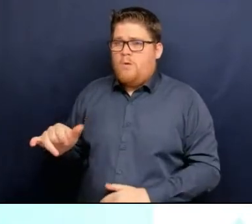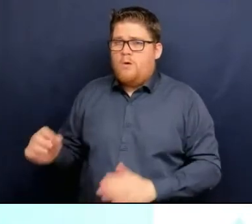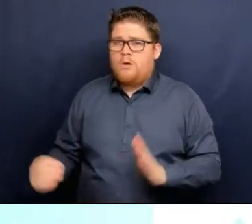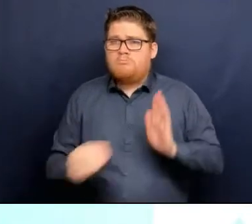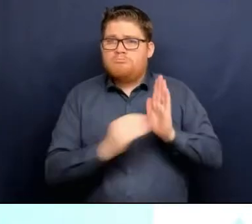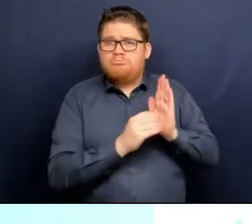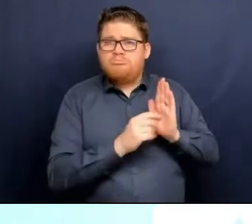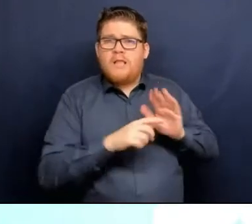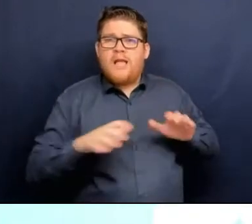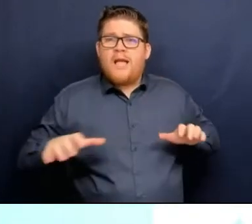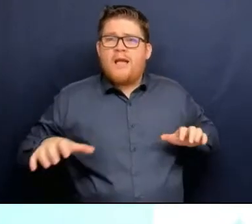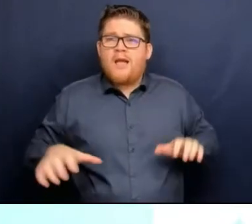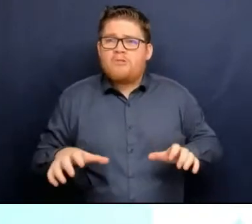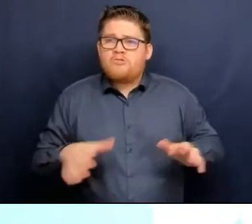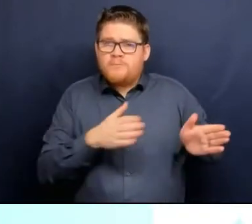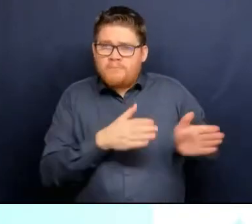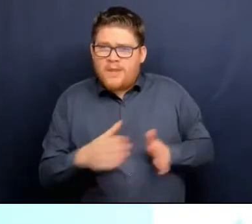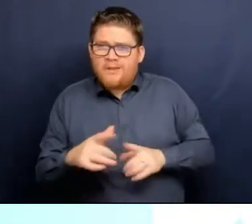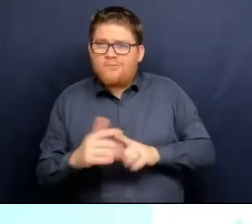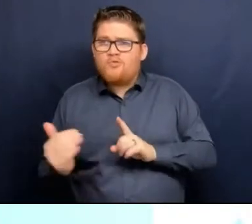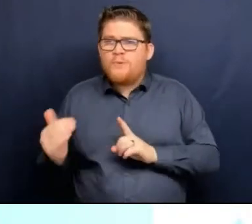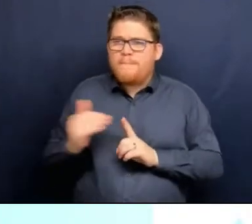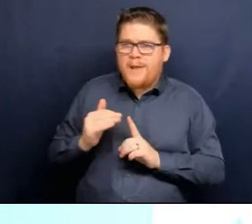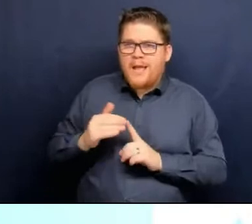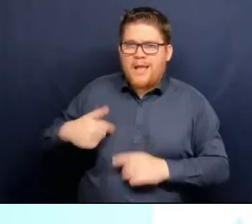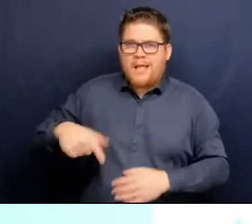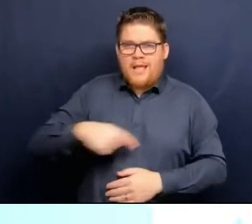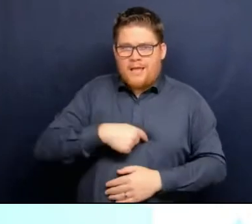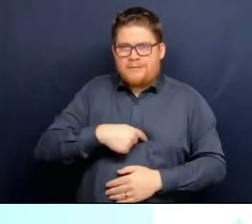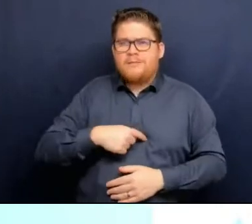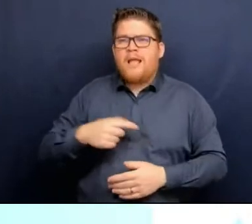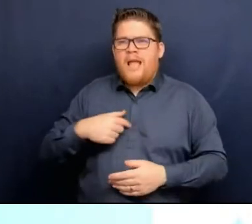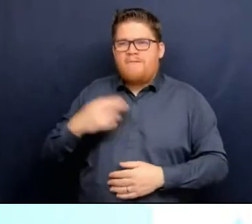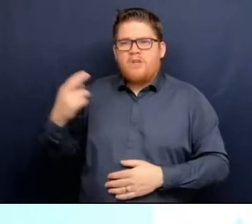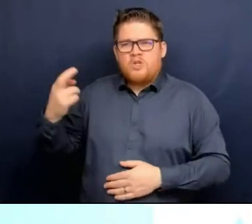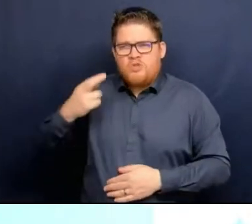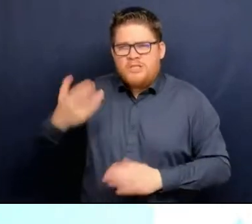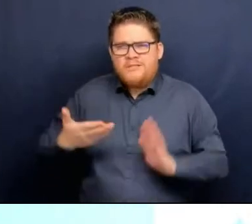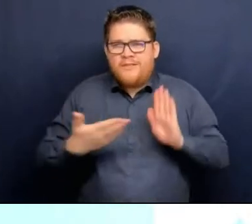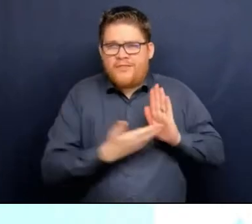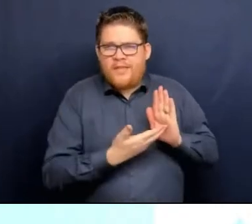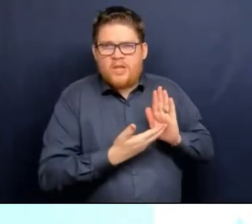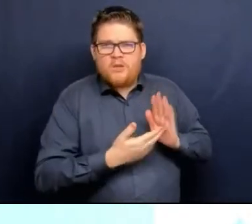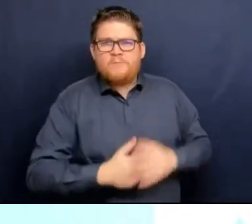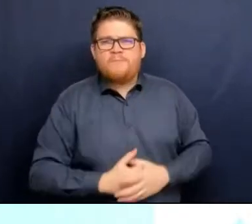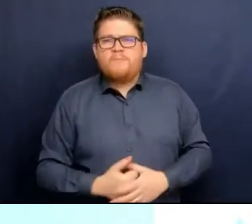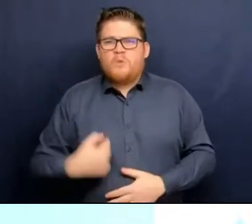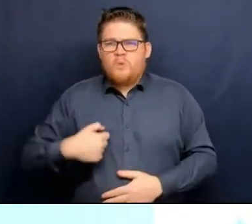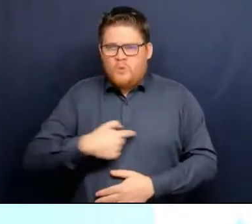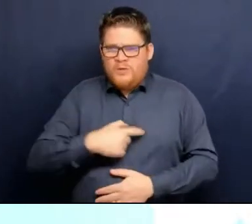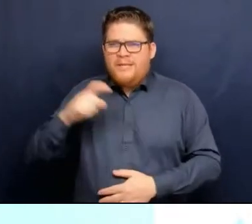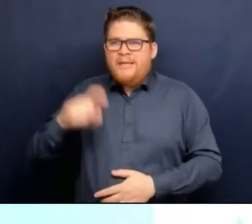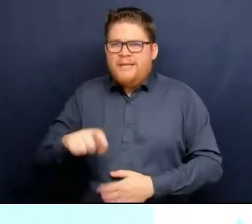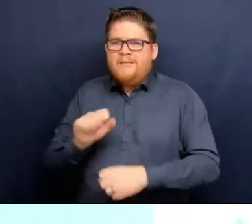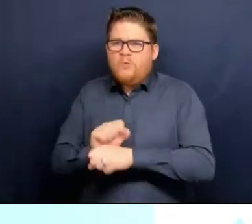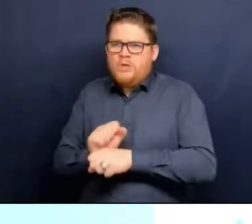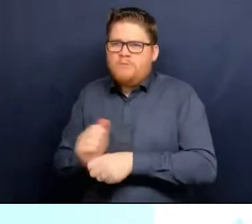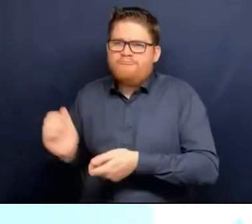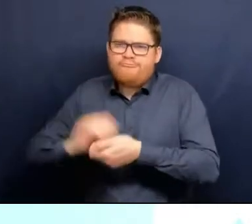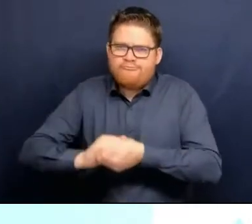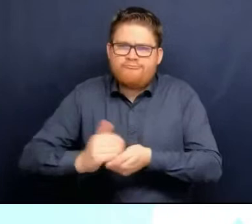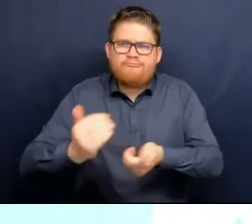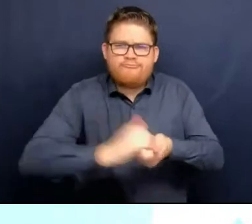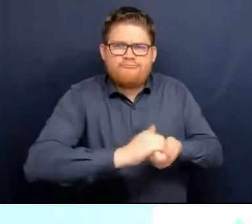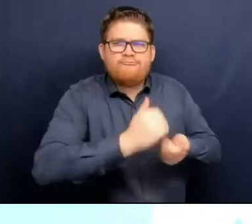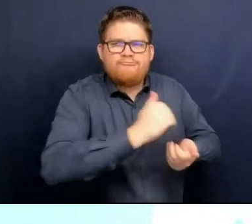First Nations Leadership Council, spoke eloquently about the moment and about the need to work together in the future. Now here we are,